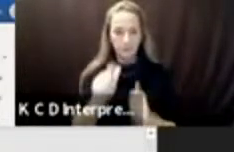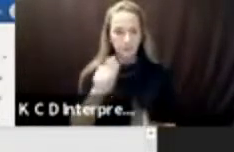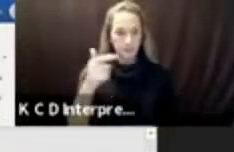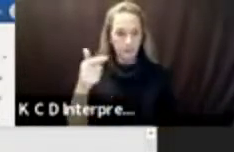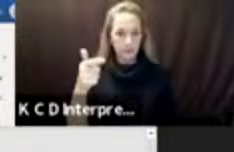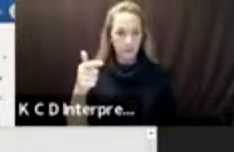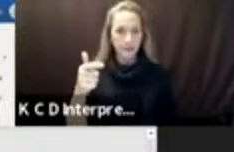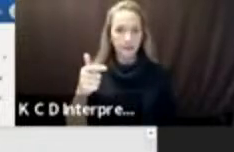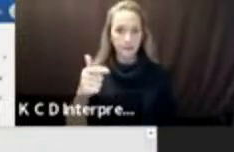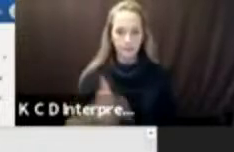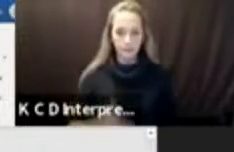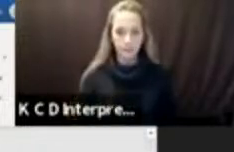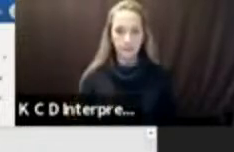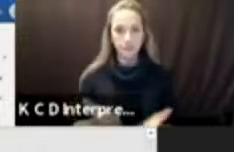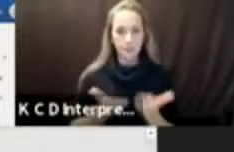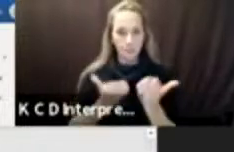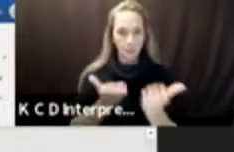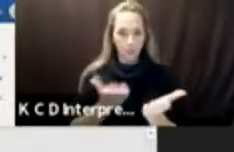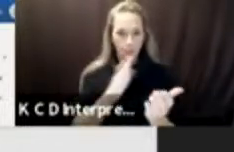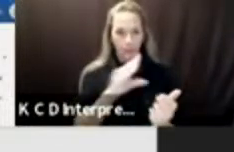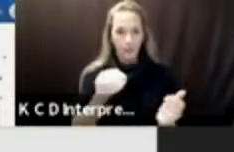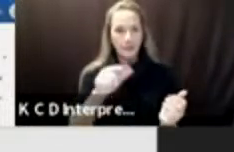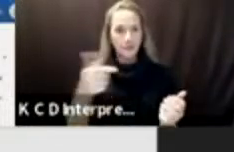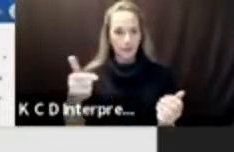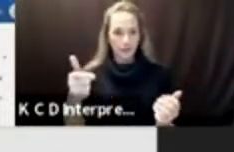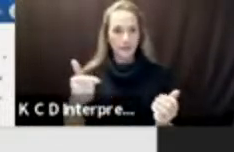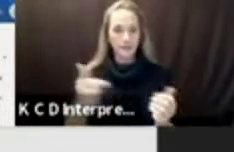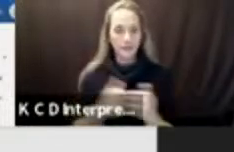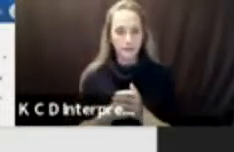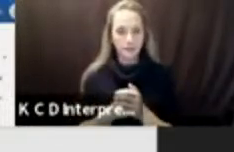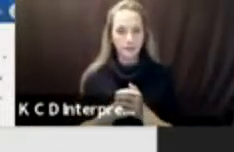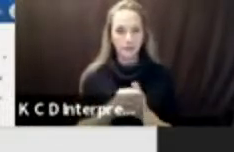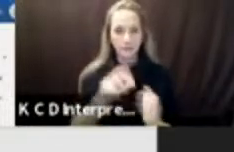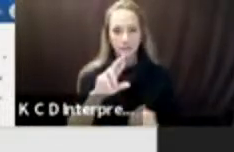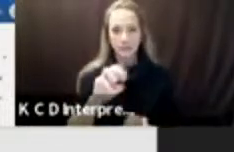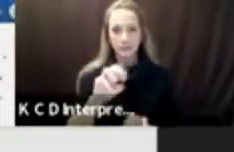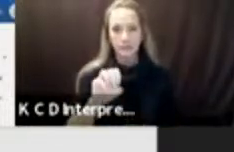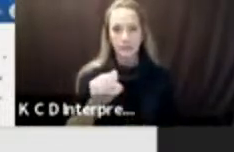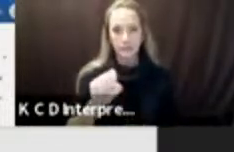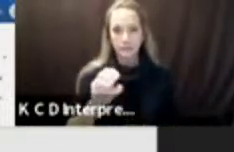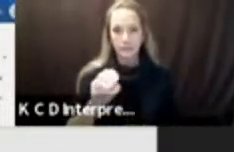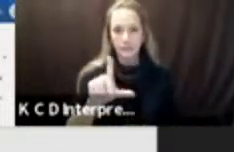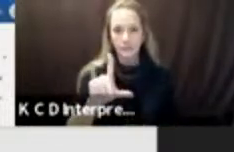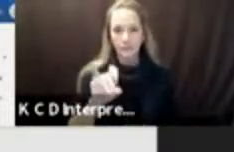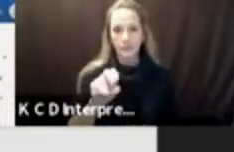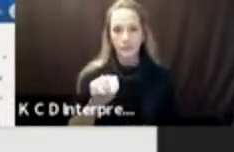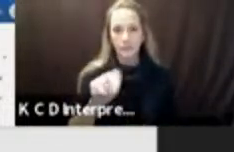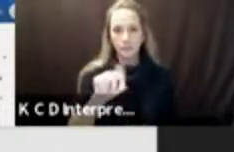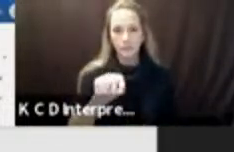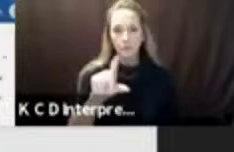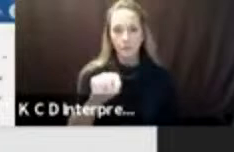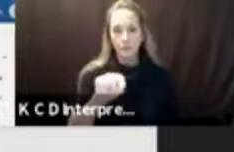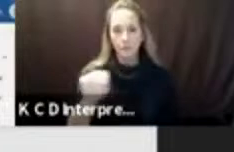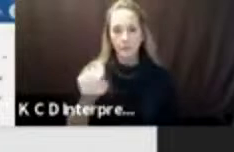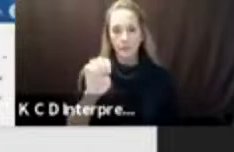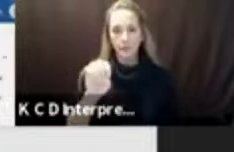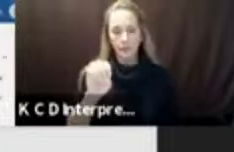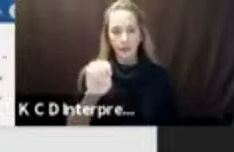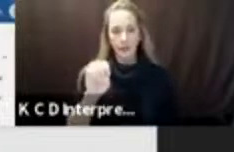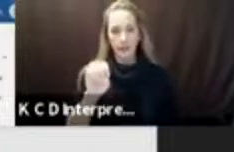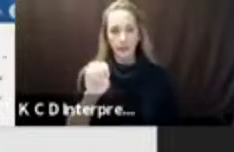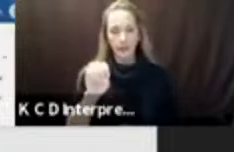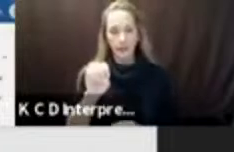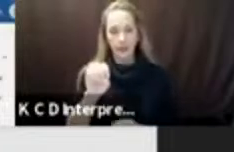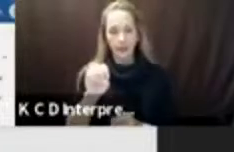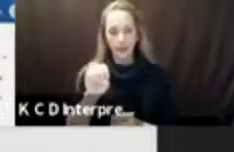second. So Second. we have a motion and a second on Resolution 2020-E, condemning threats or use of violence. Open